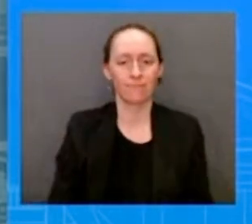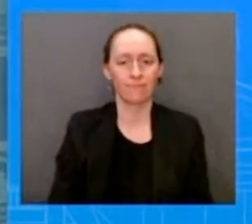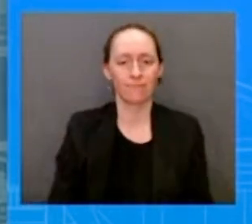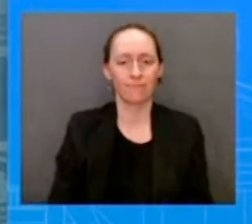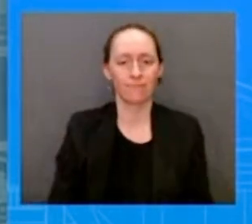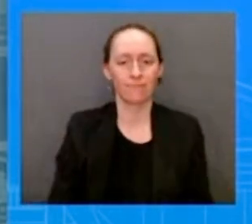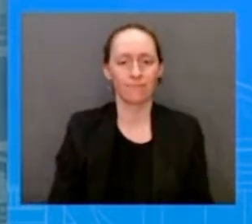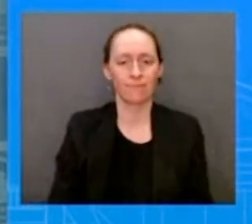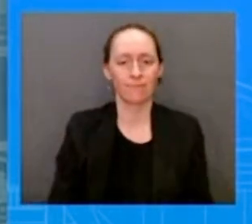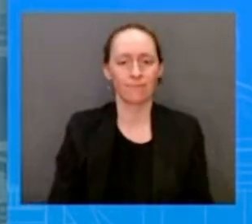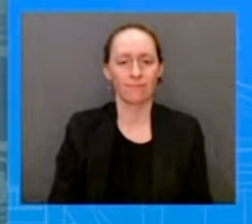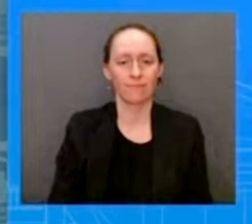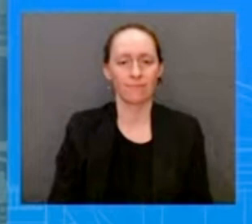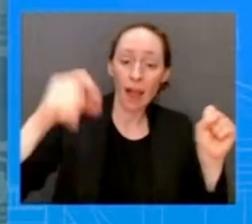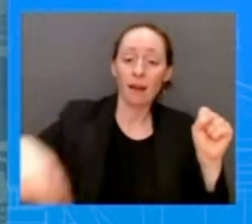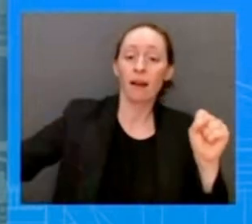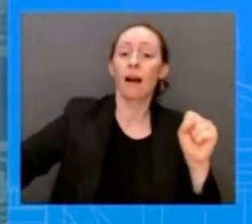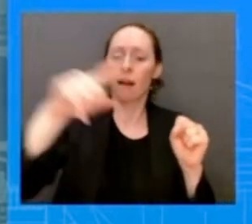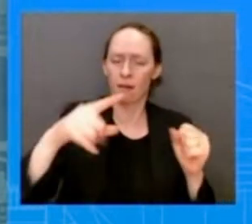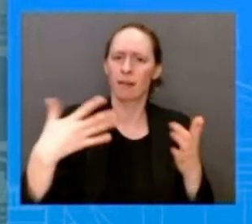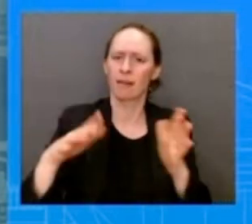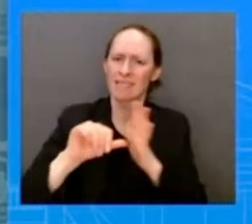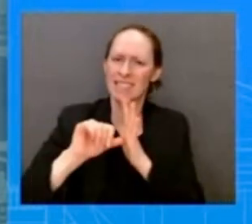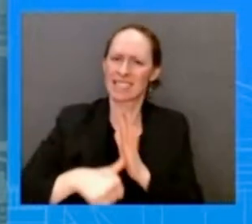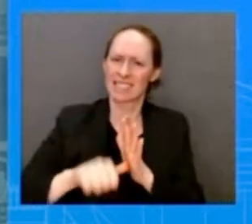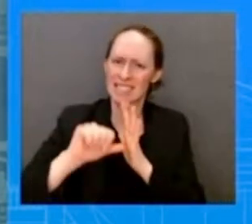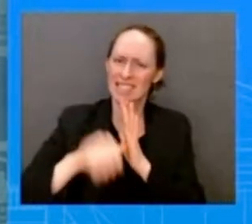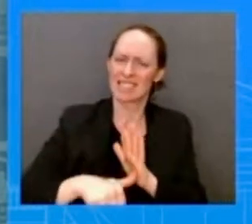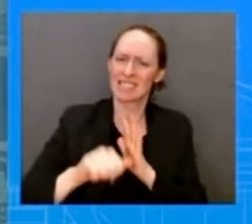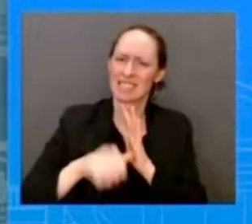a powerful tool that we believe has been very effective.